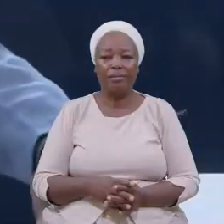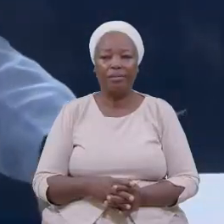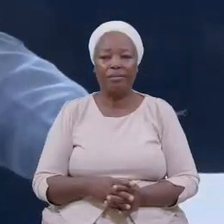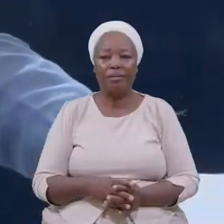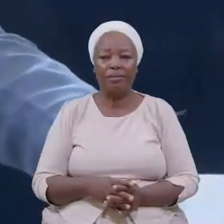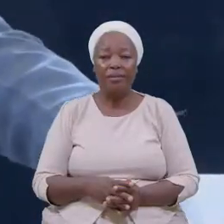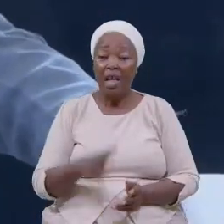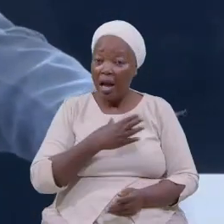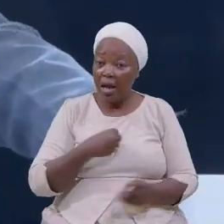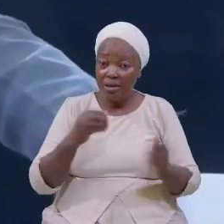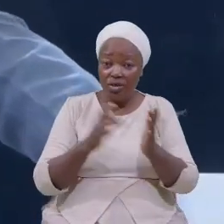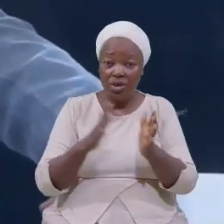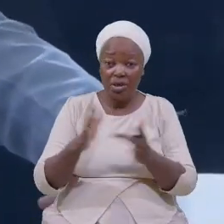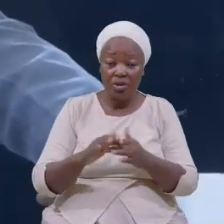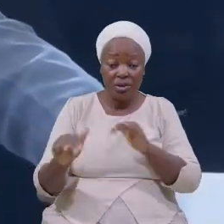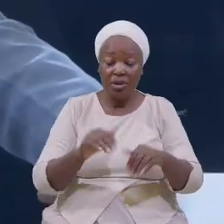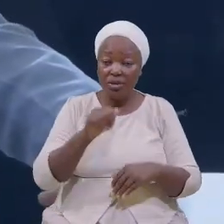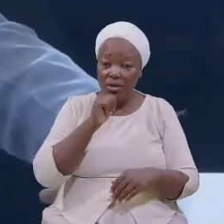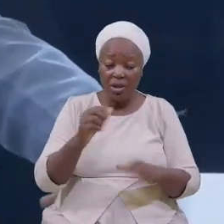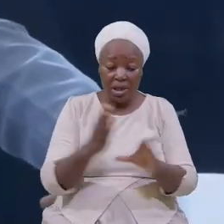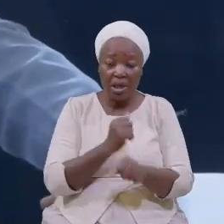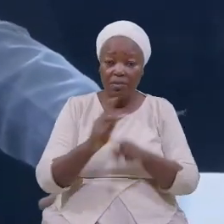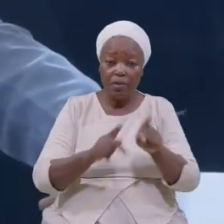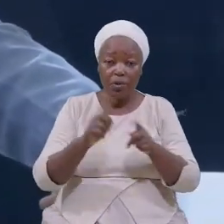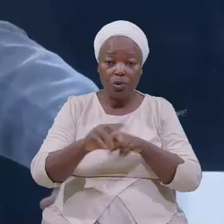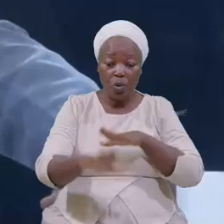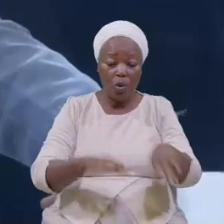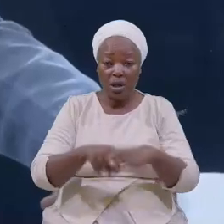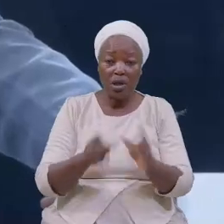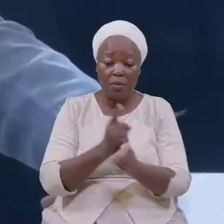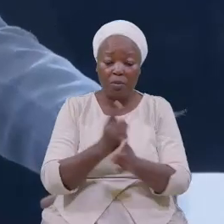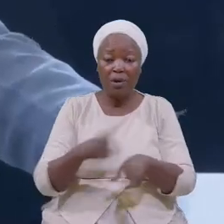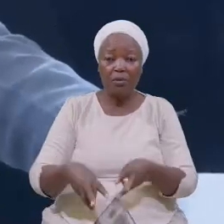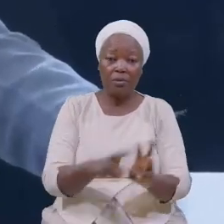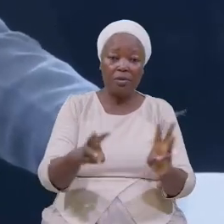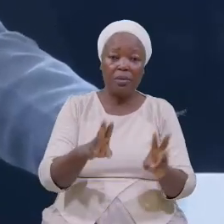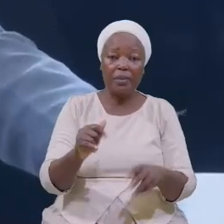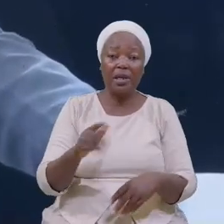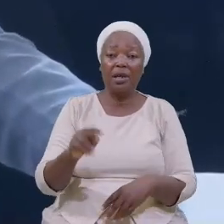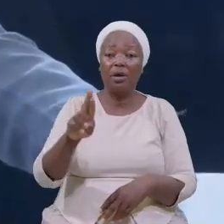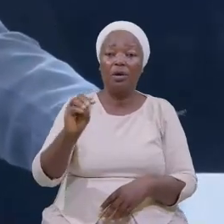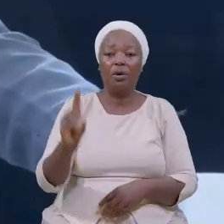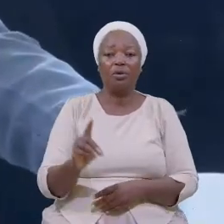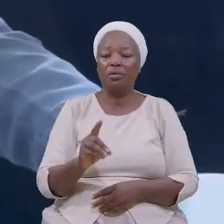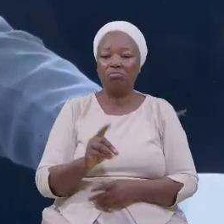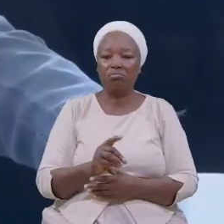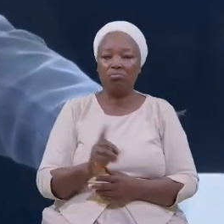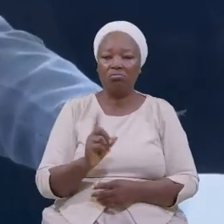And Jesus did not get people to walk in the right way by the rod.